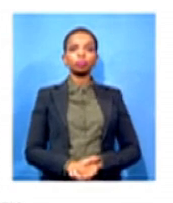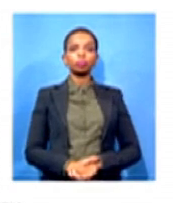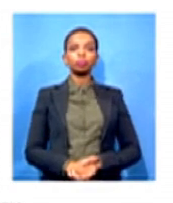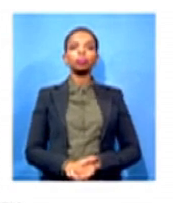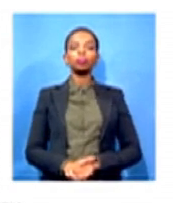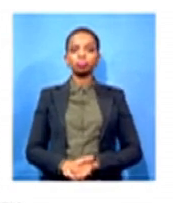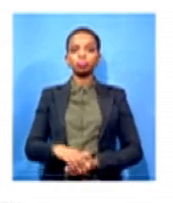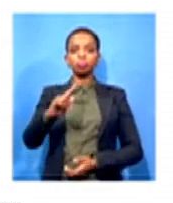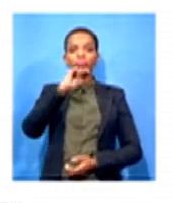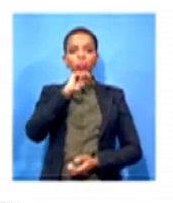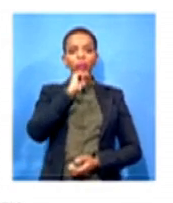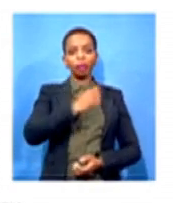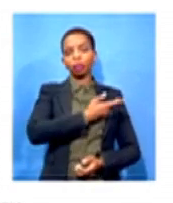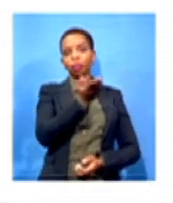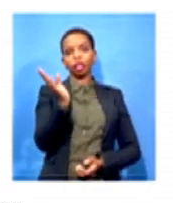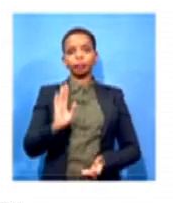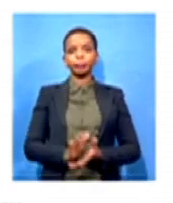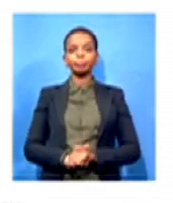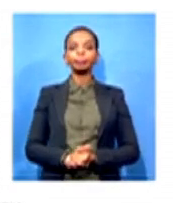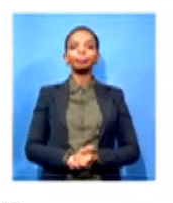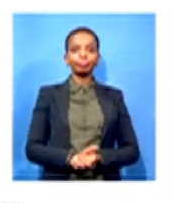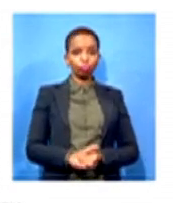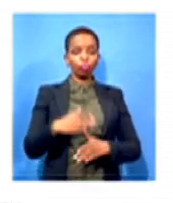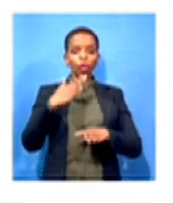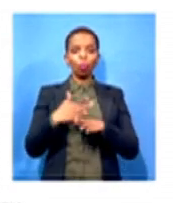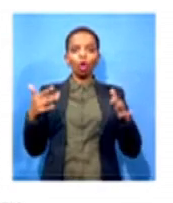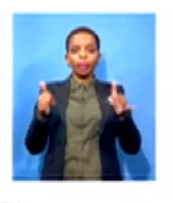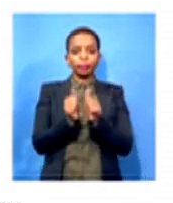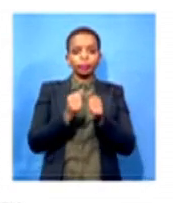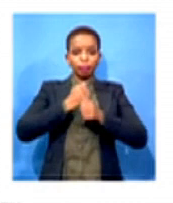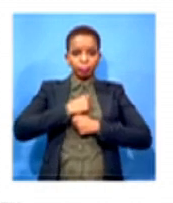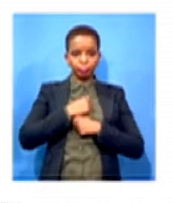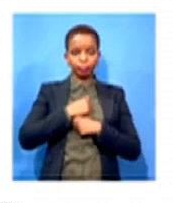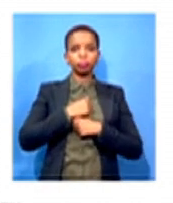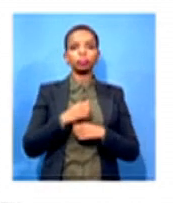to my colleagues and to the people who have joined the webinar.